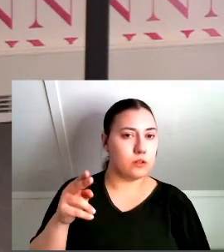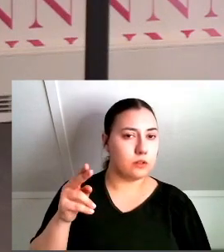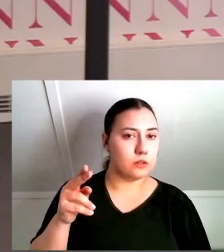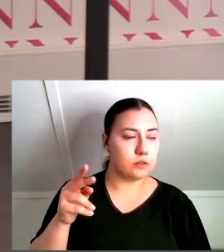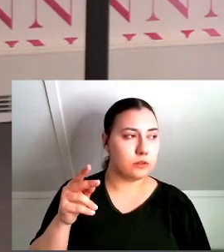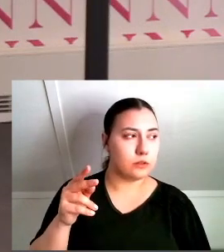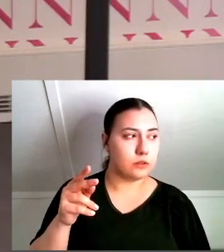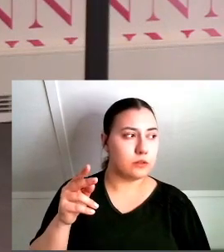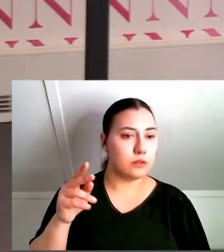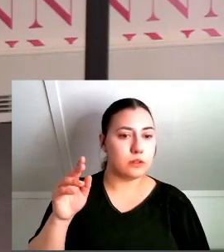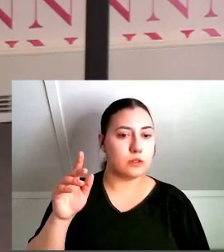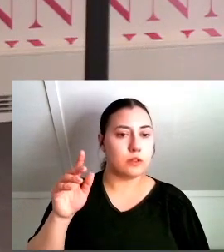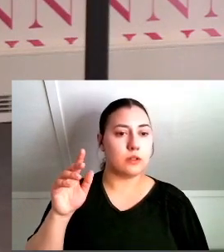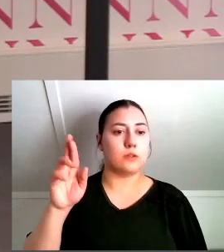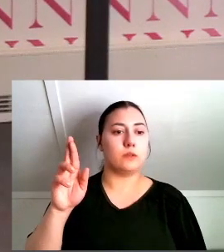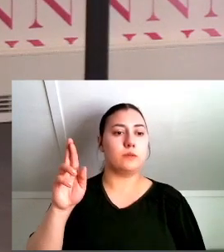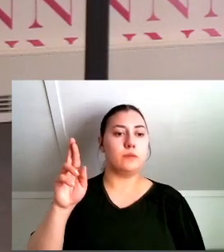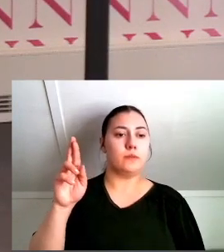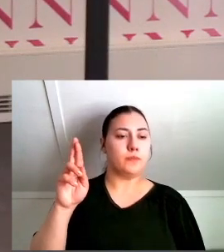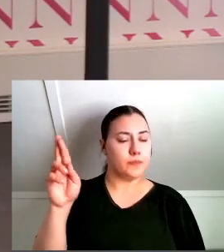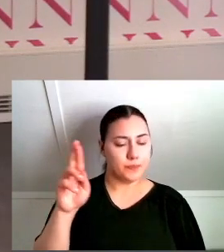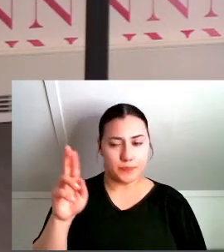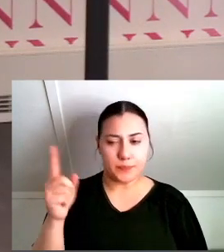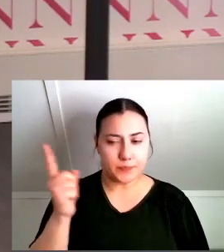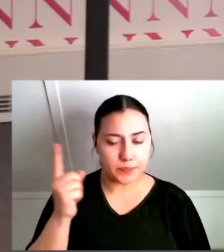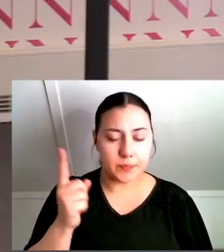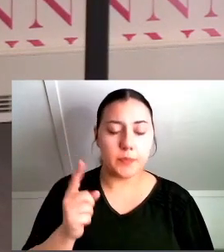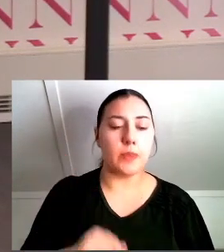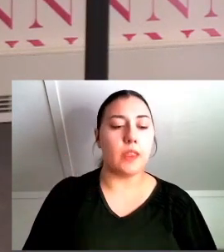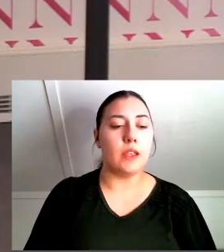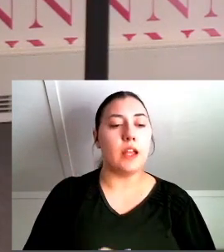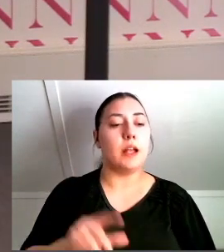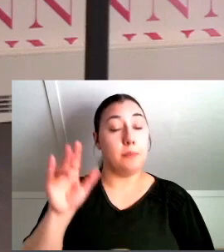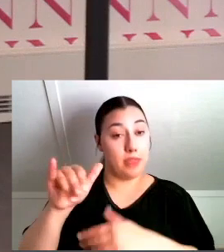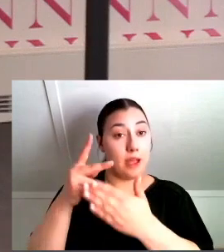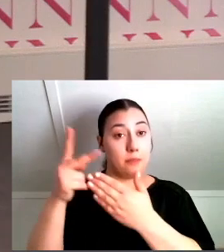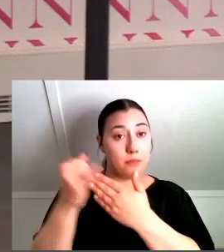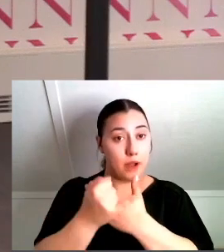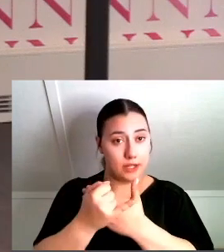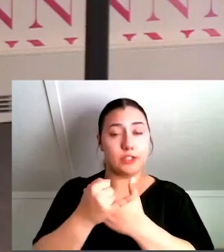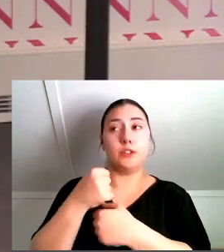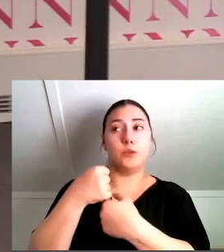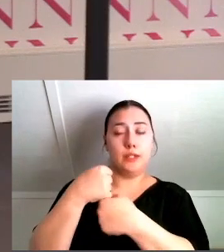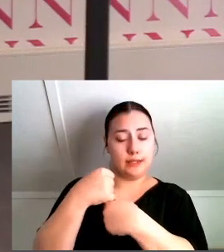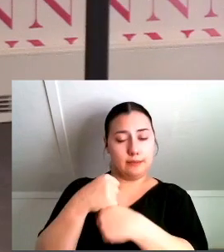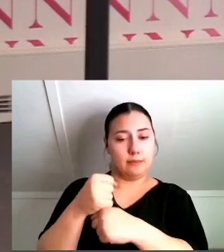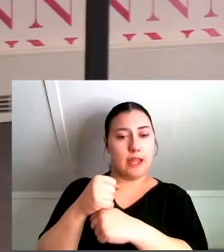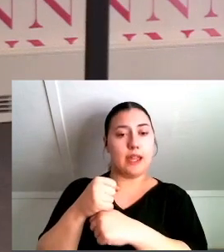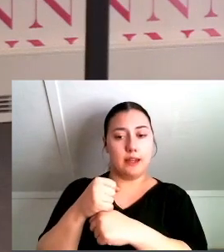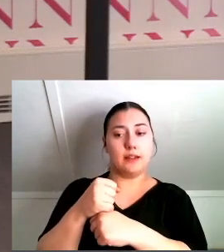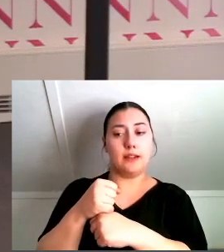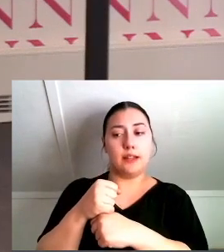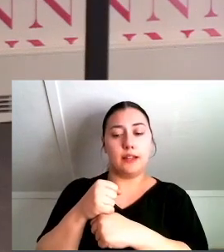longer active, but it was a project created by Ed Ayers, and you did these things called,